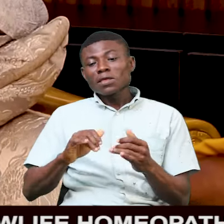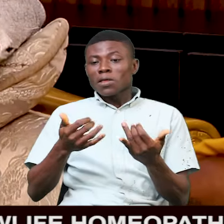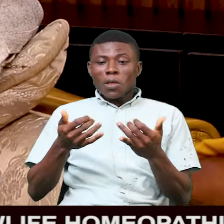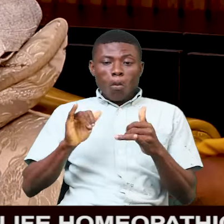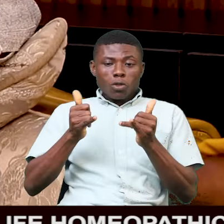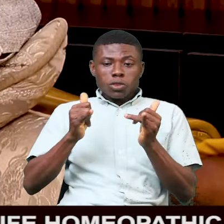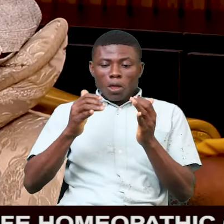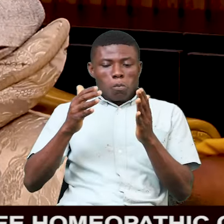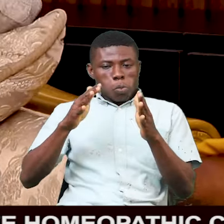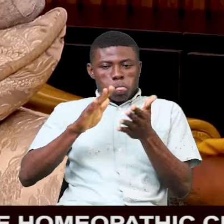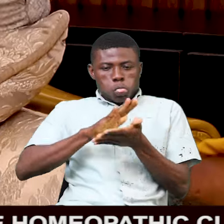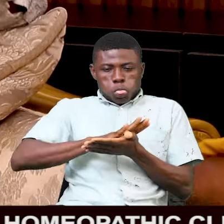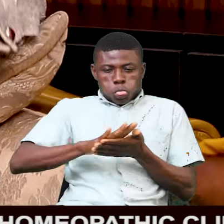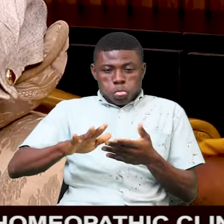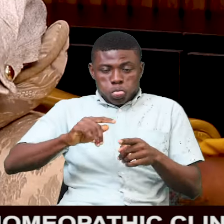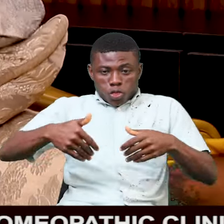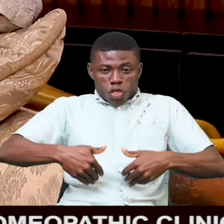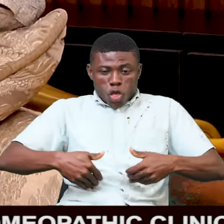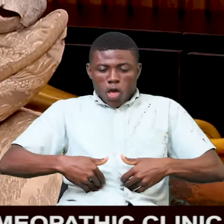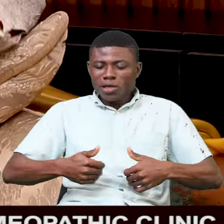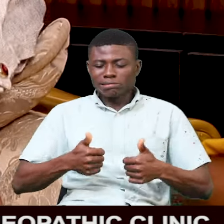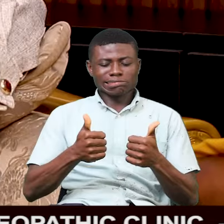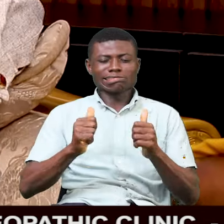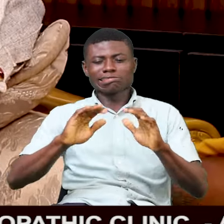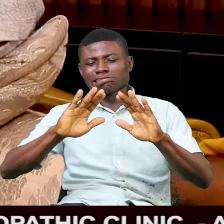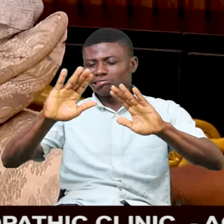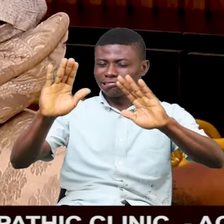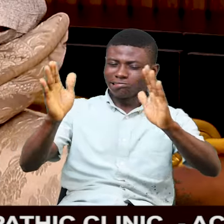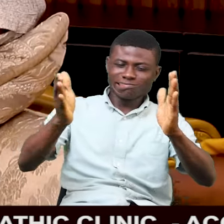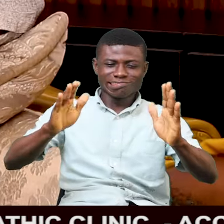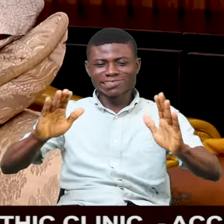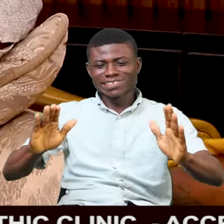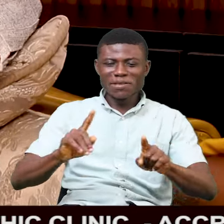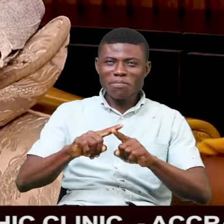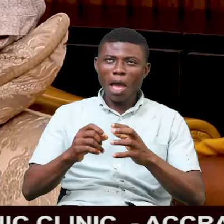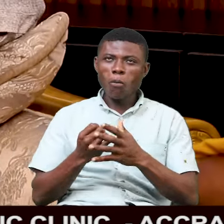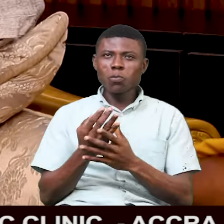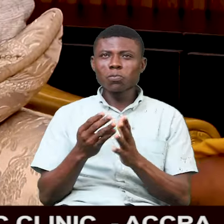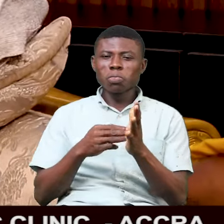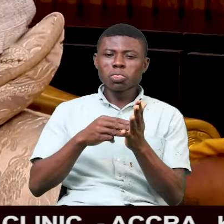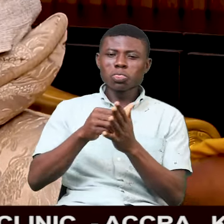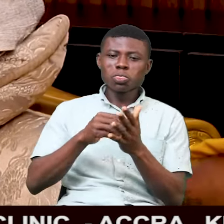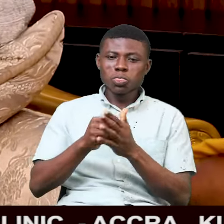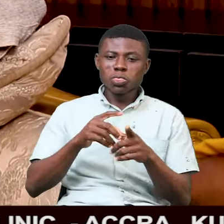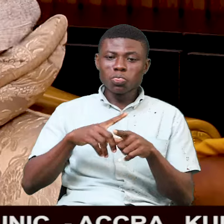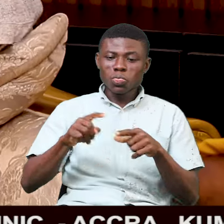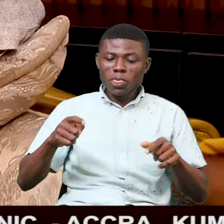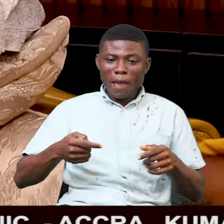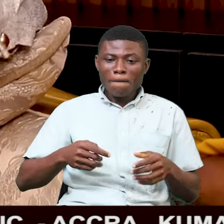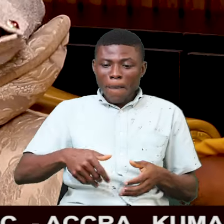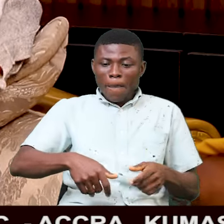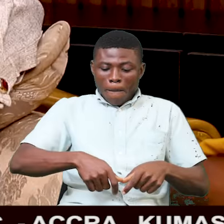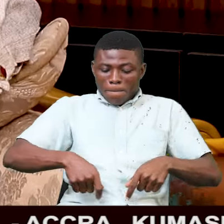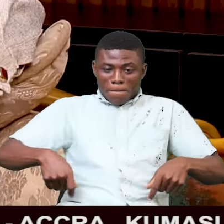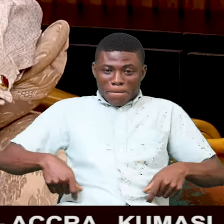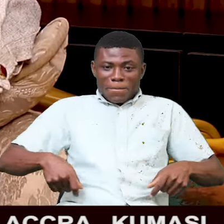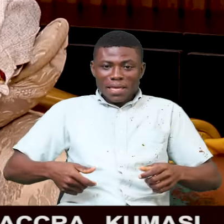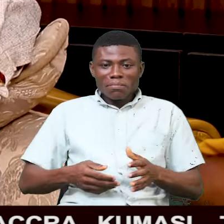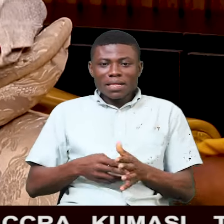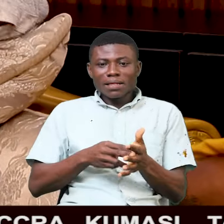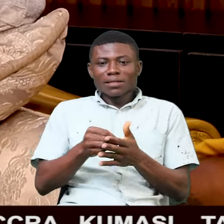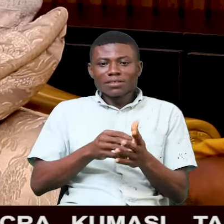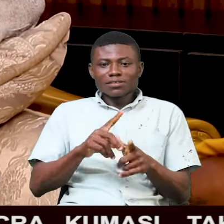Etuo to metito. We are young, the muscles na ekura no. Wo nyine no na elast. Pio tokora mo elastic kura se ejuju. Ejuju. I